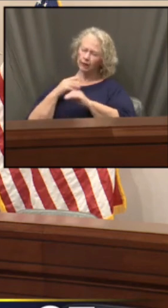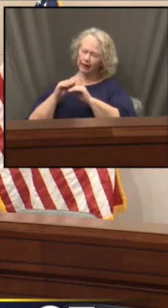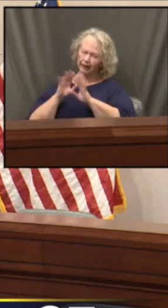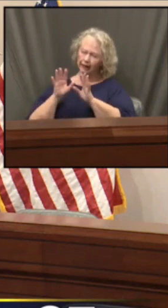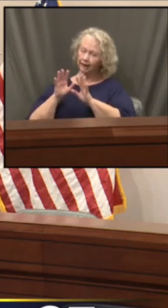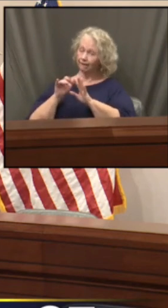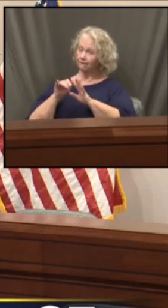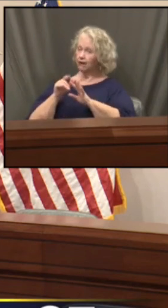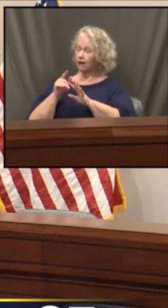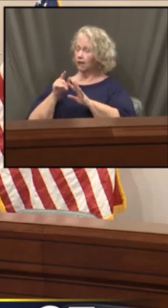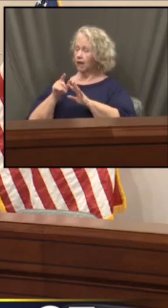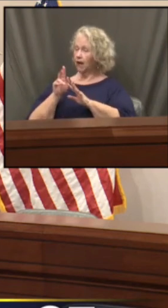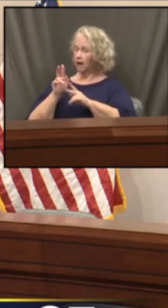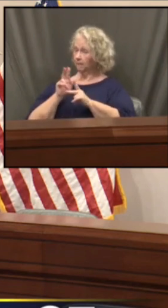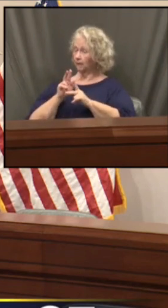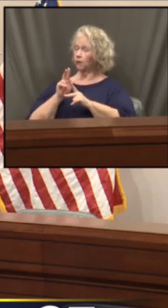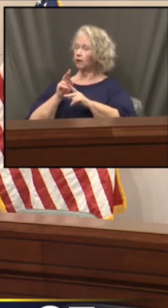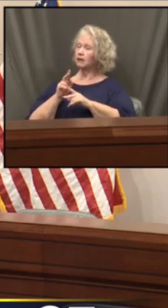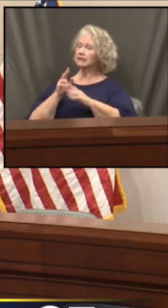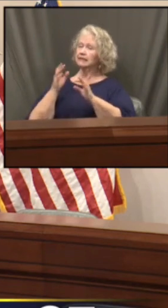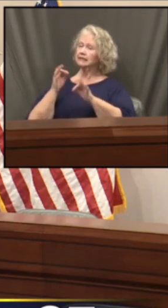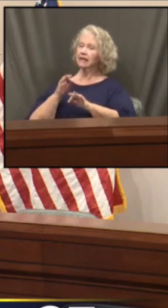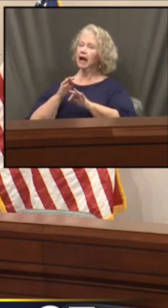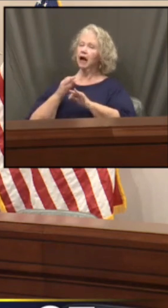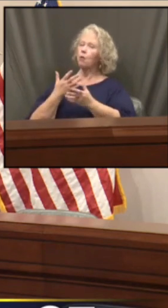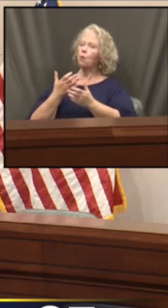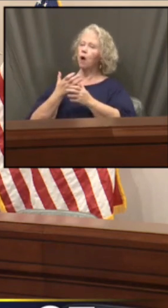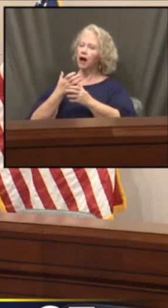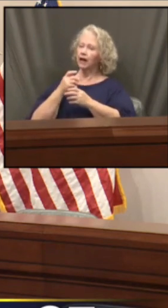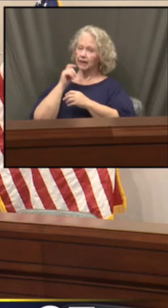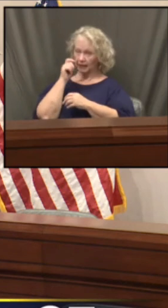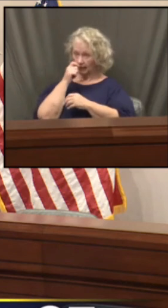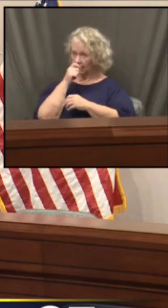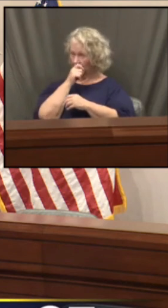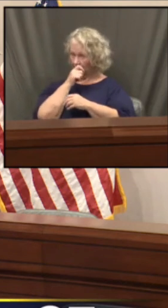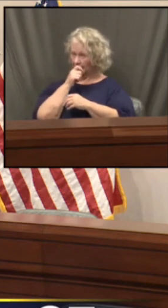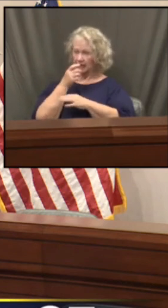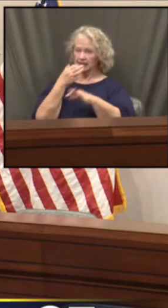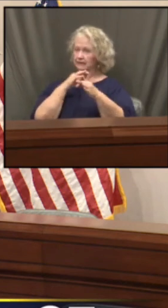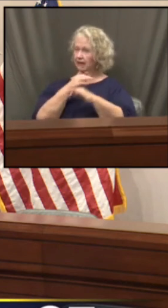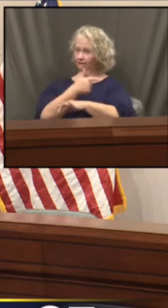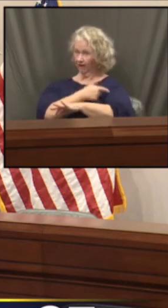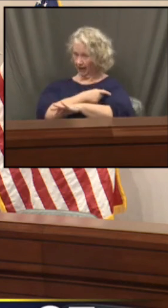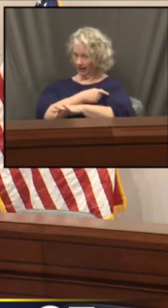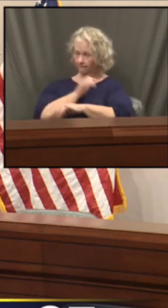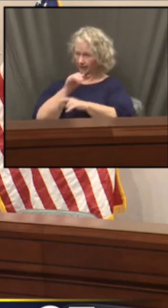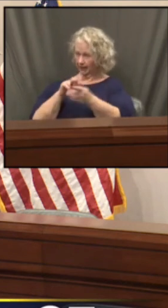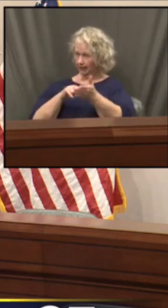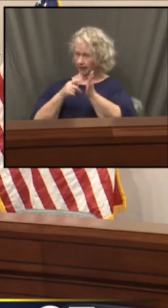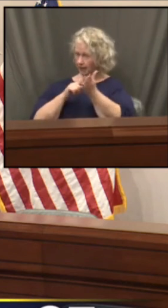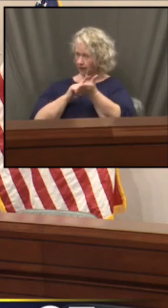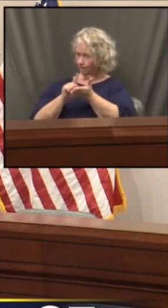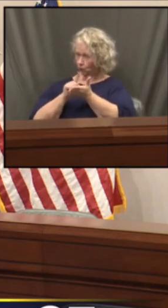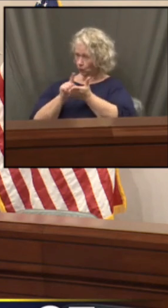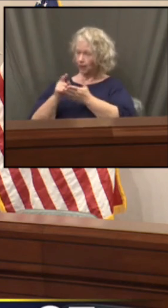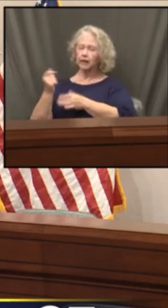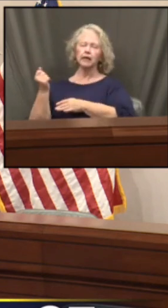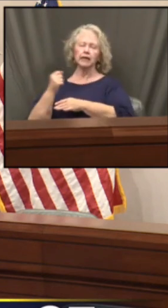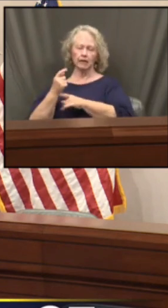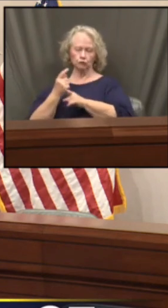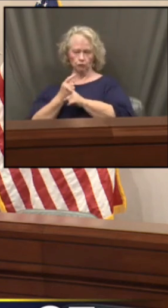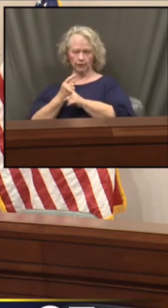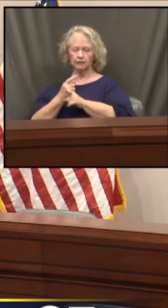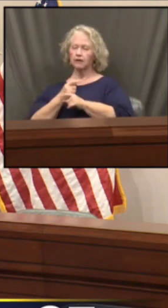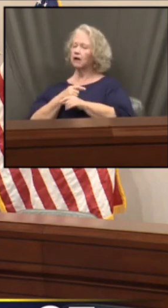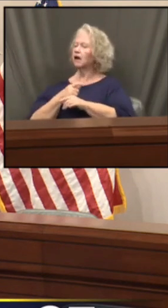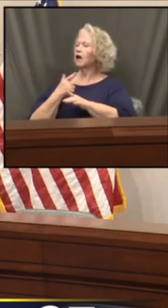testing option, that's weekly testing that they'll face? Correct. Okay. And will there be any specific efforts